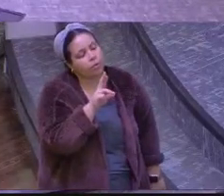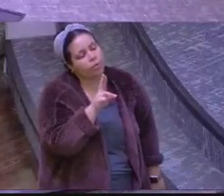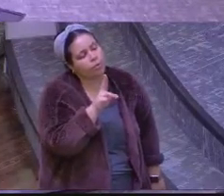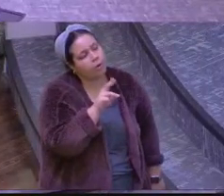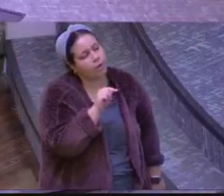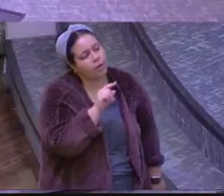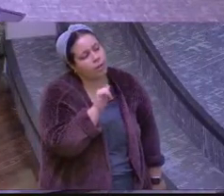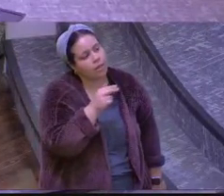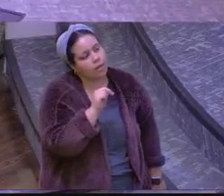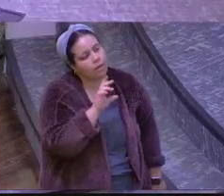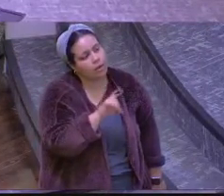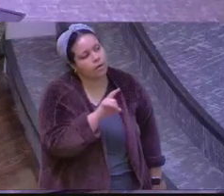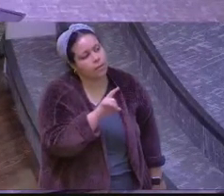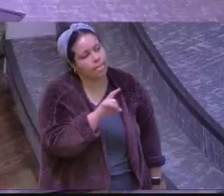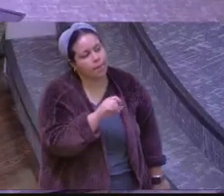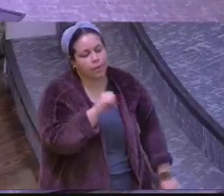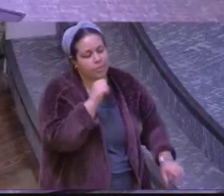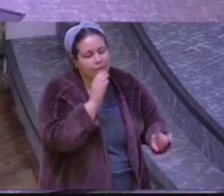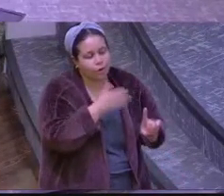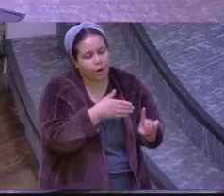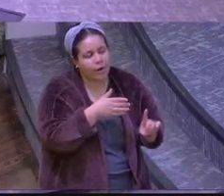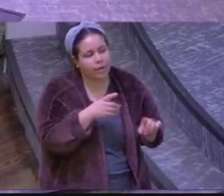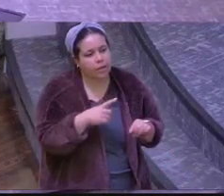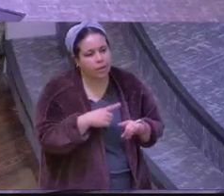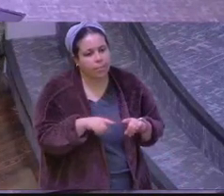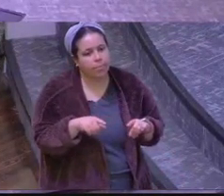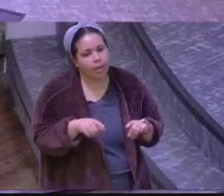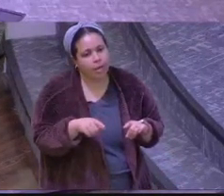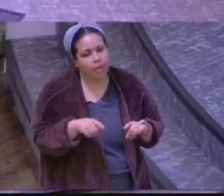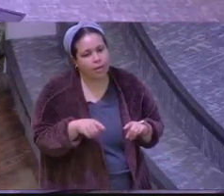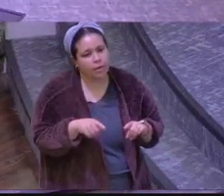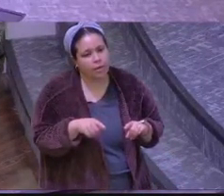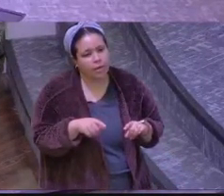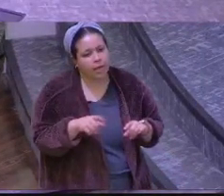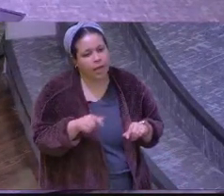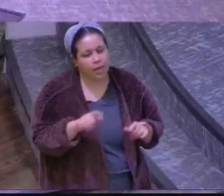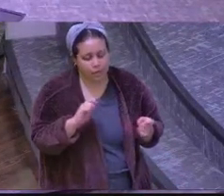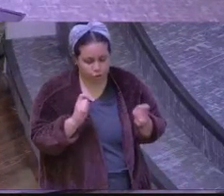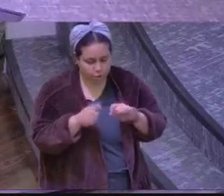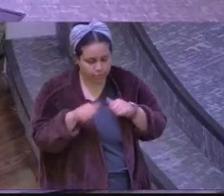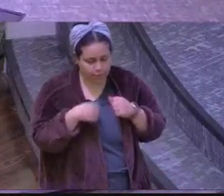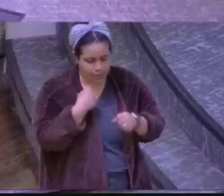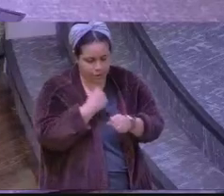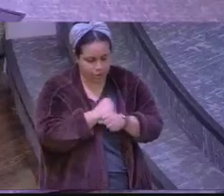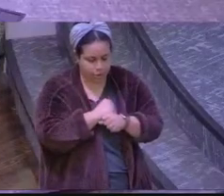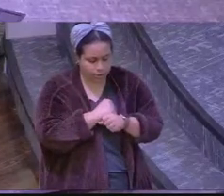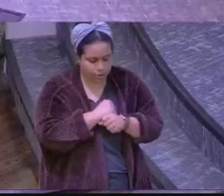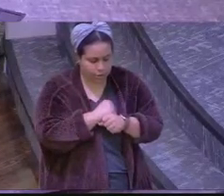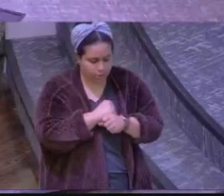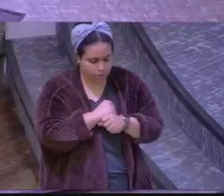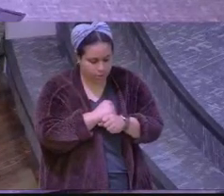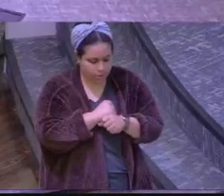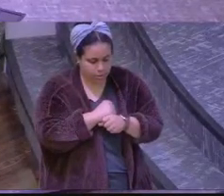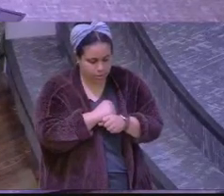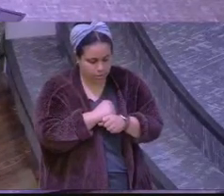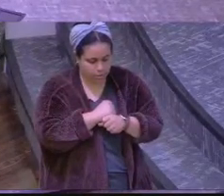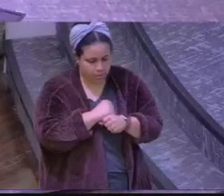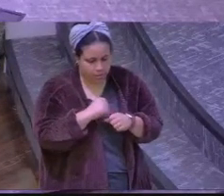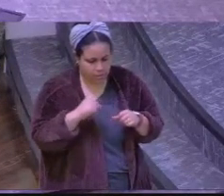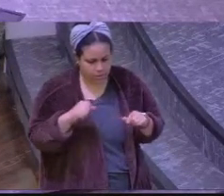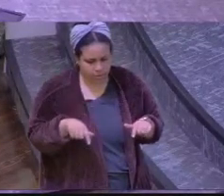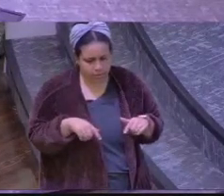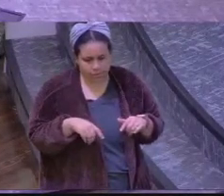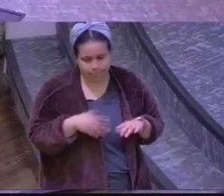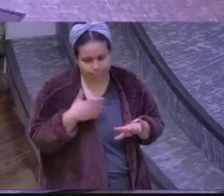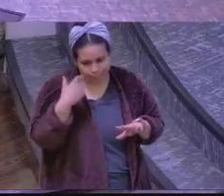we, thanks to that, we actually got a midterm adjustment this year with some other interest income was way under budget at